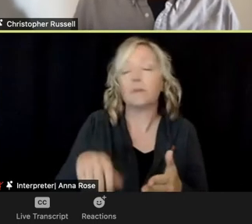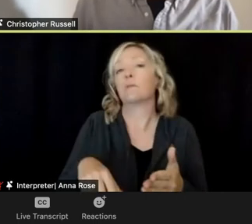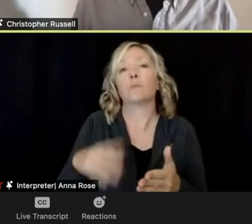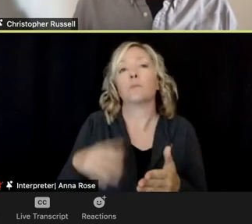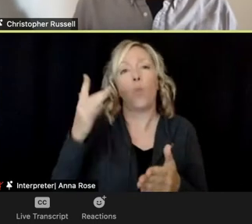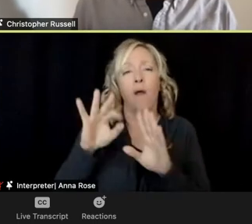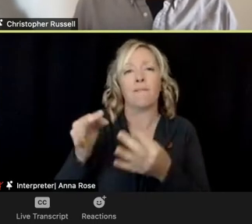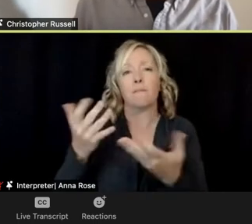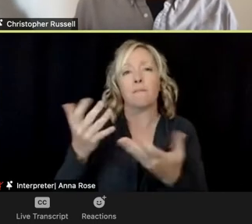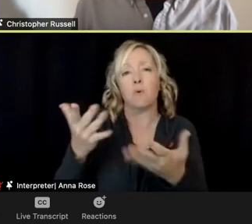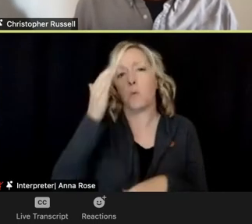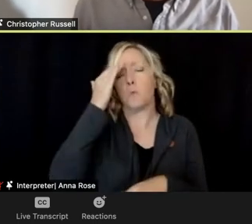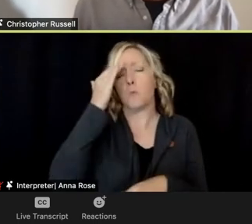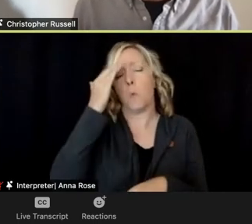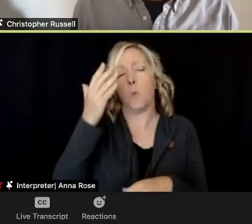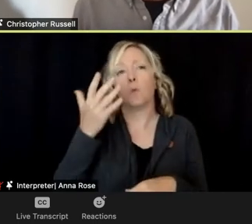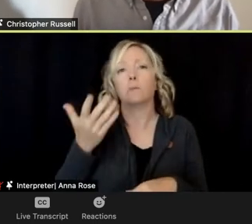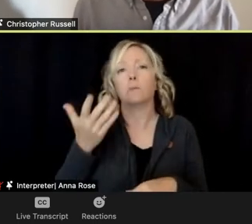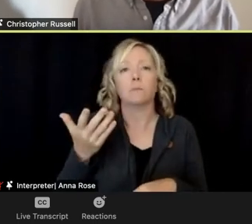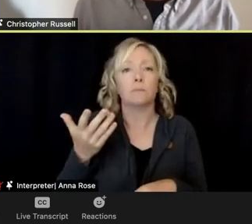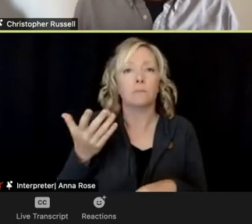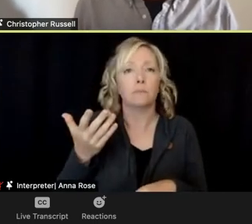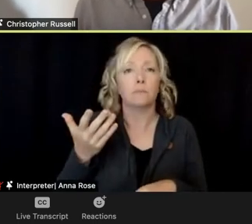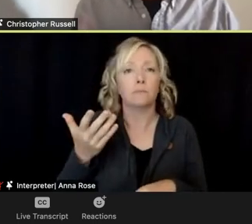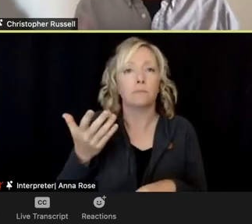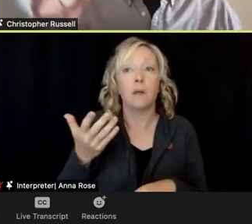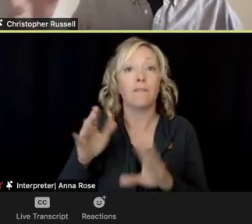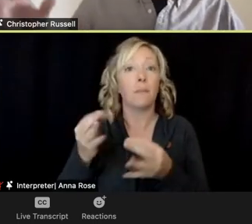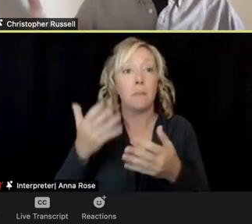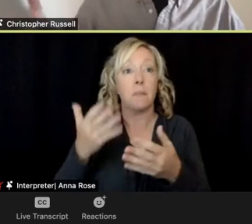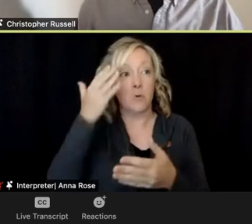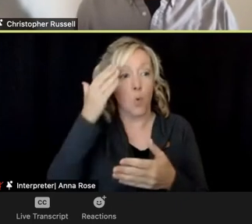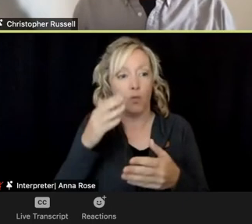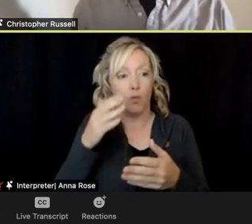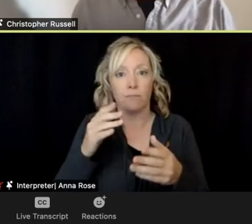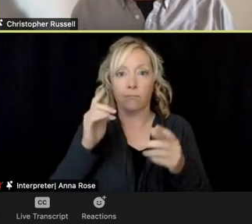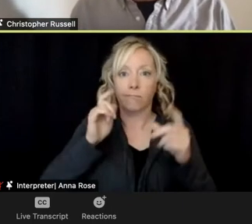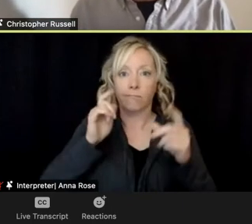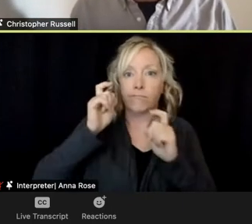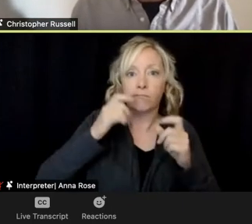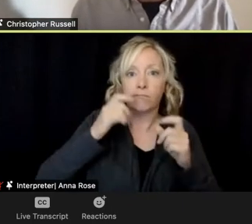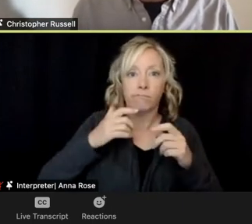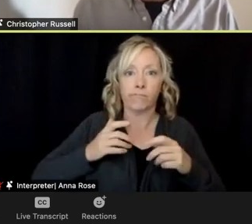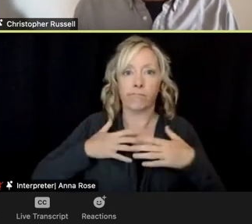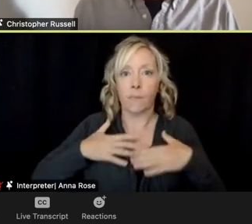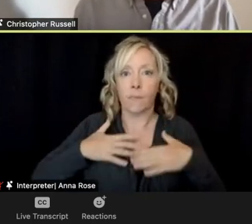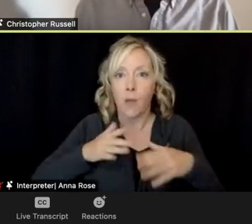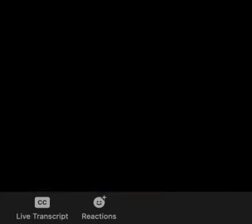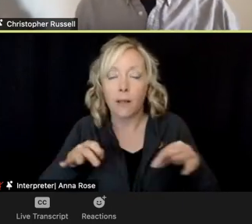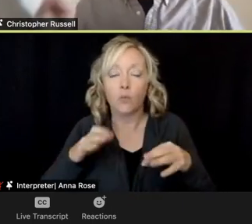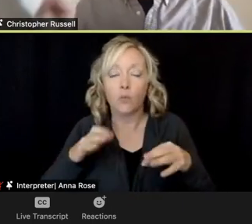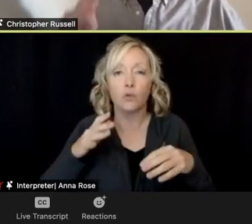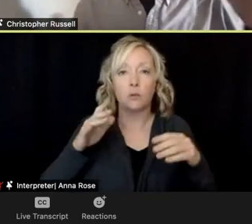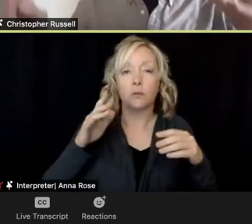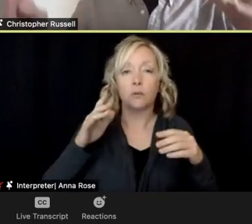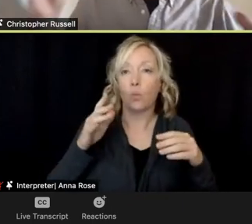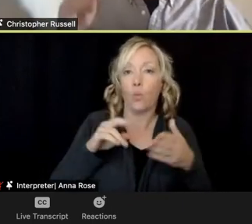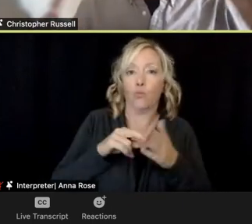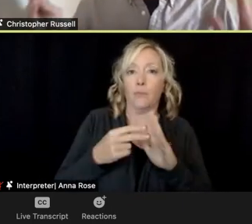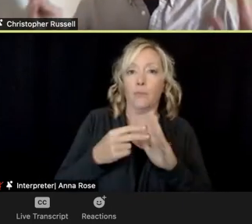are, and the family probably knows exactly what they mean, whereas the educators who don't see the student as often might